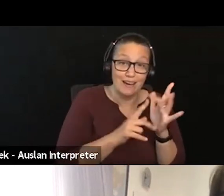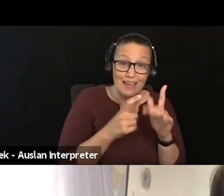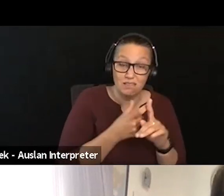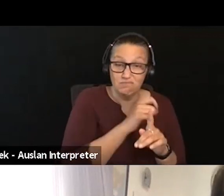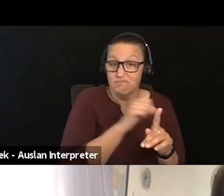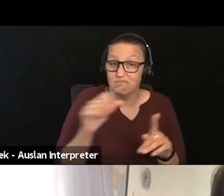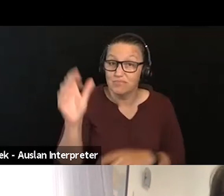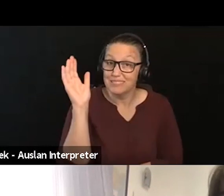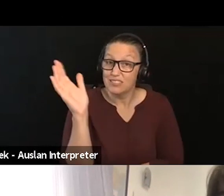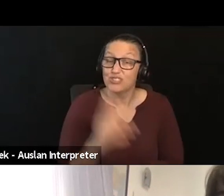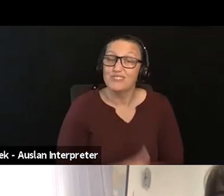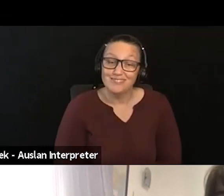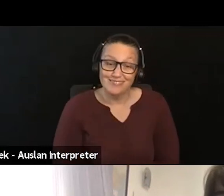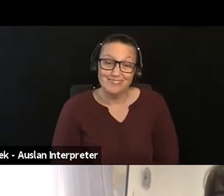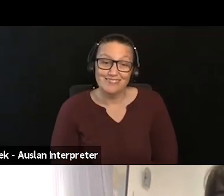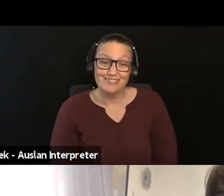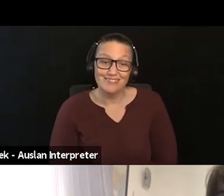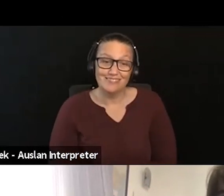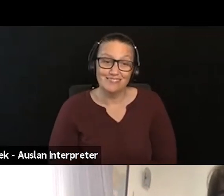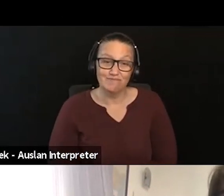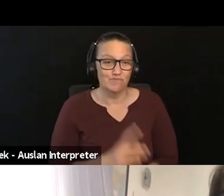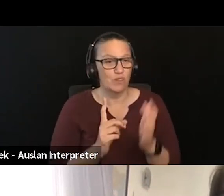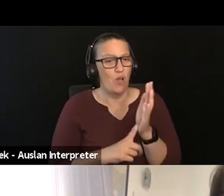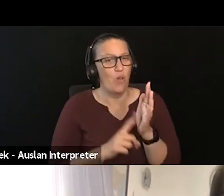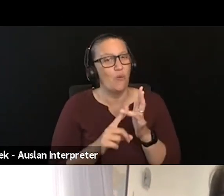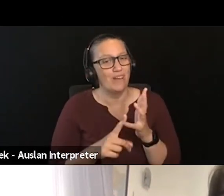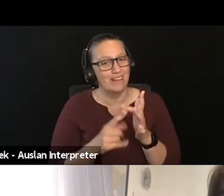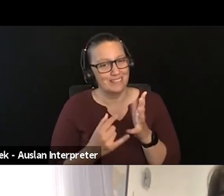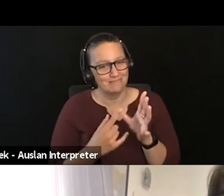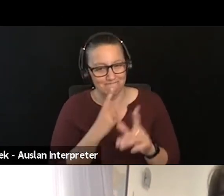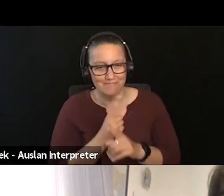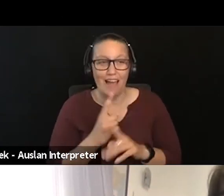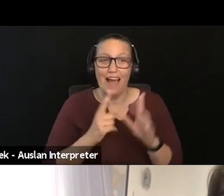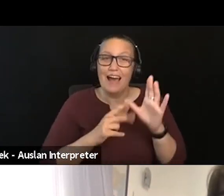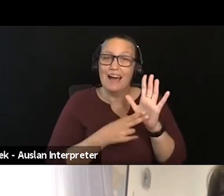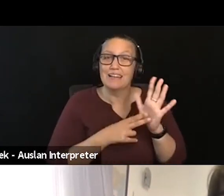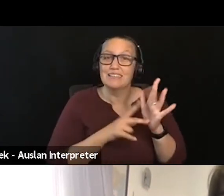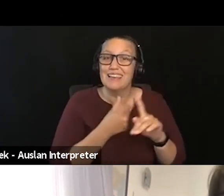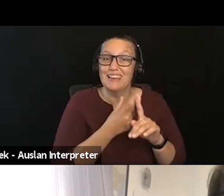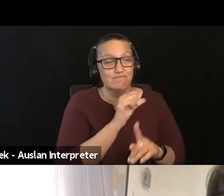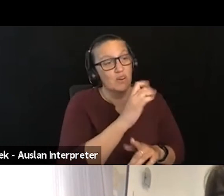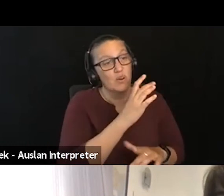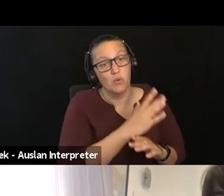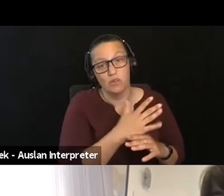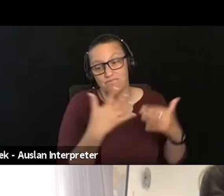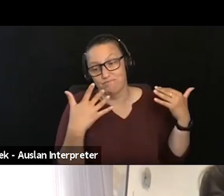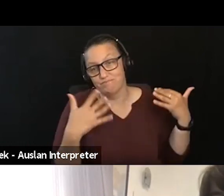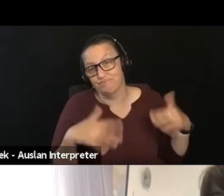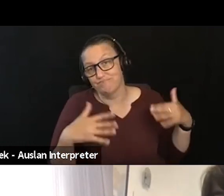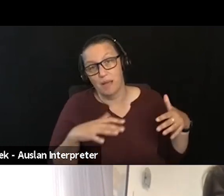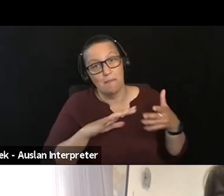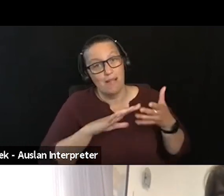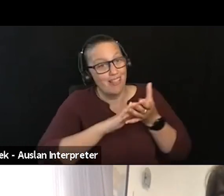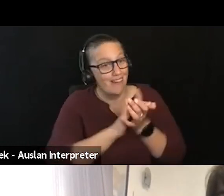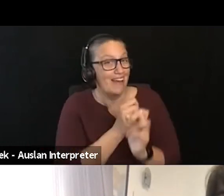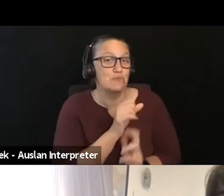presentation? Yeah, I mean, I think firstly, you know, Anik's work, we're really pleased with that work. We